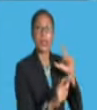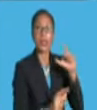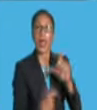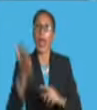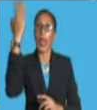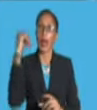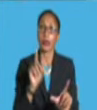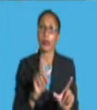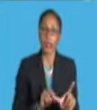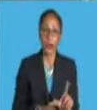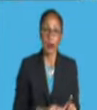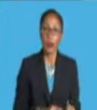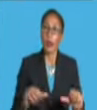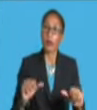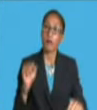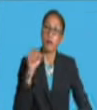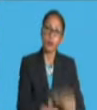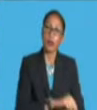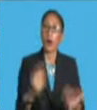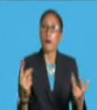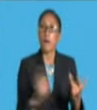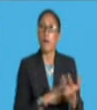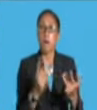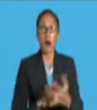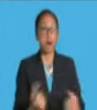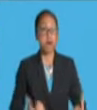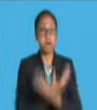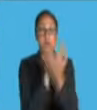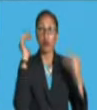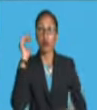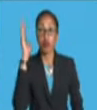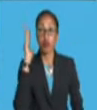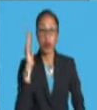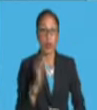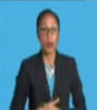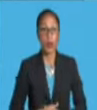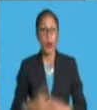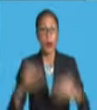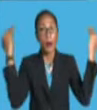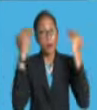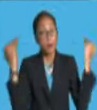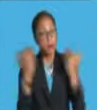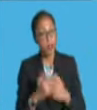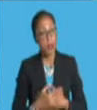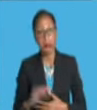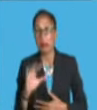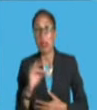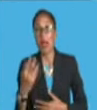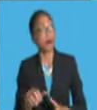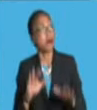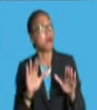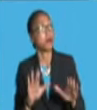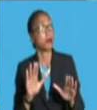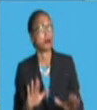2017, defeating all the big guns of Fiji. Madam Speaker, I did not have to wait too